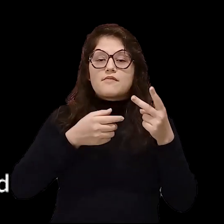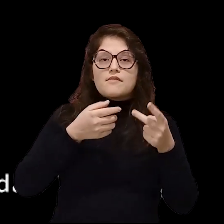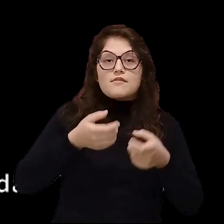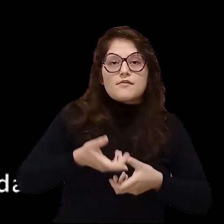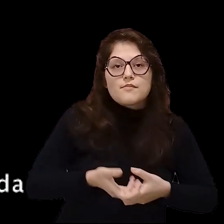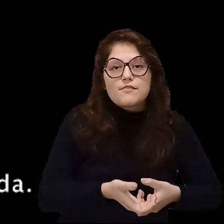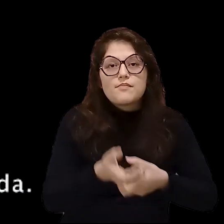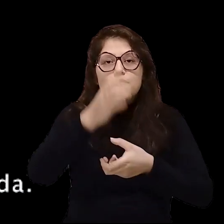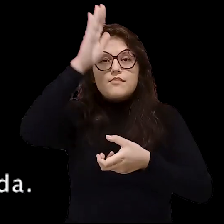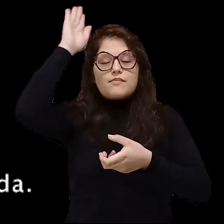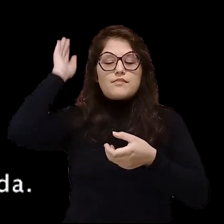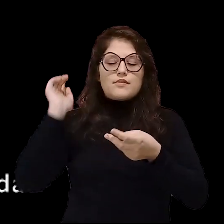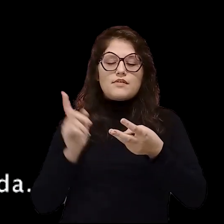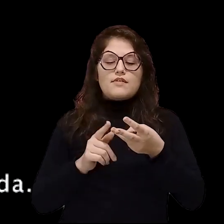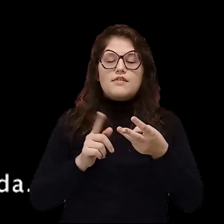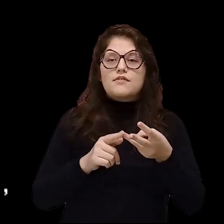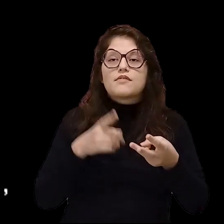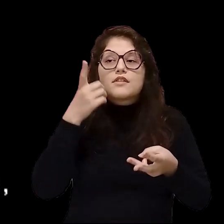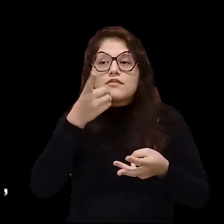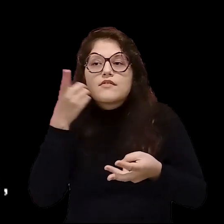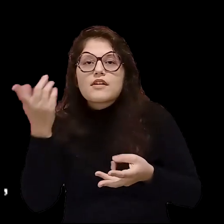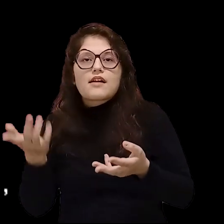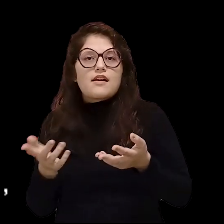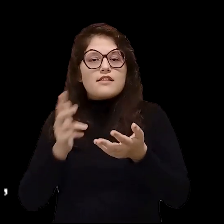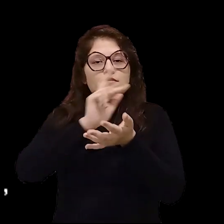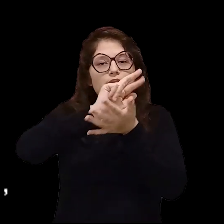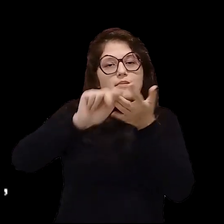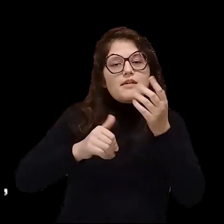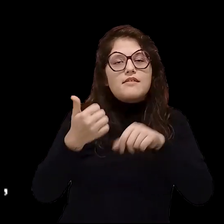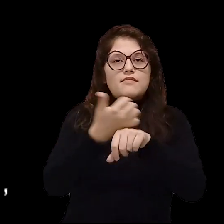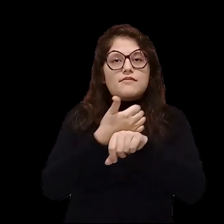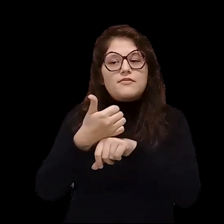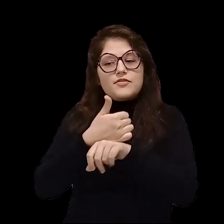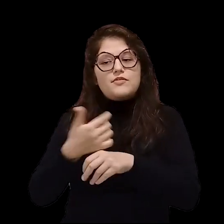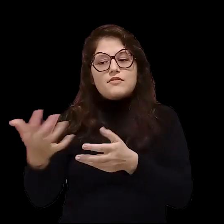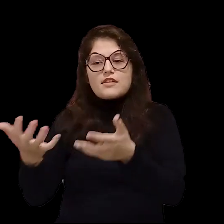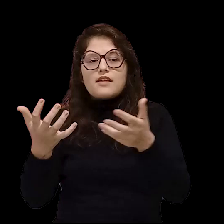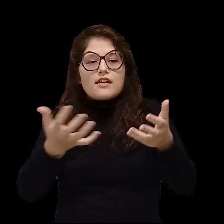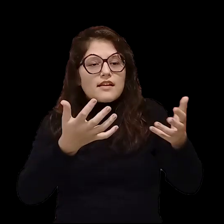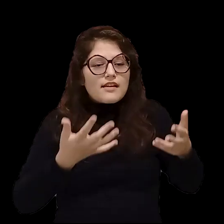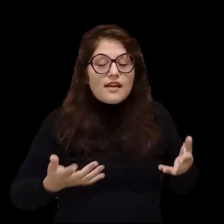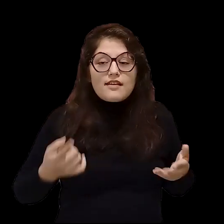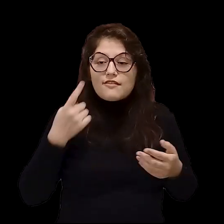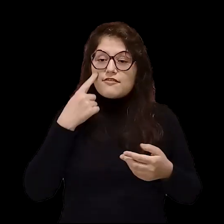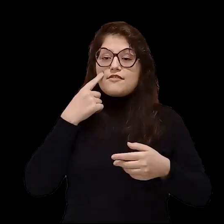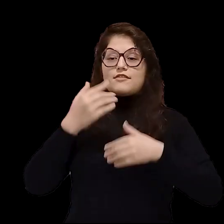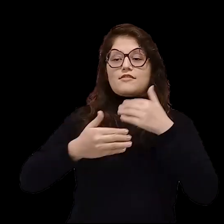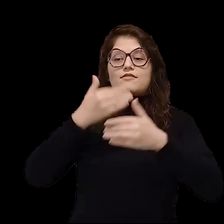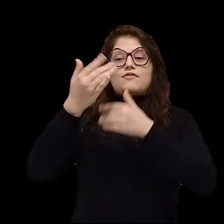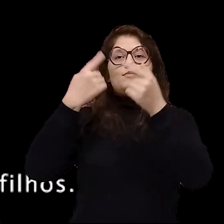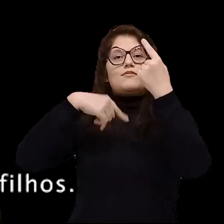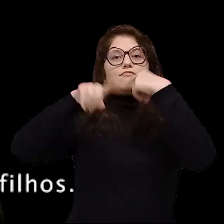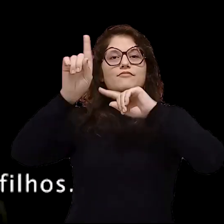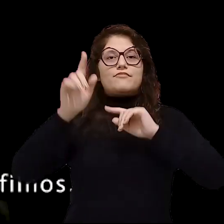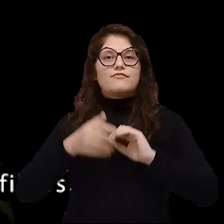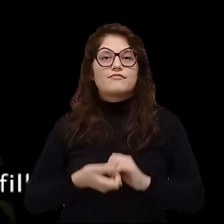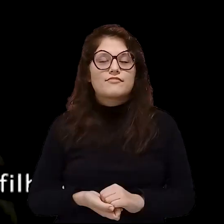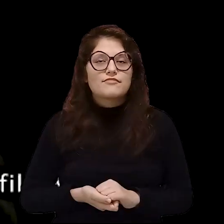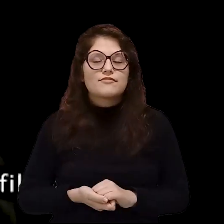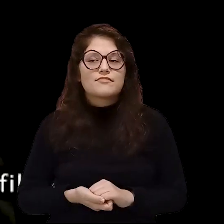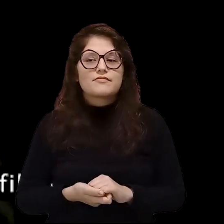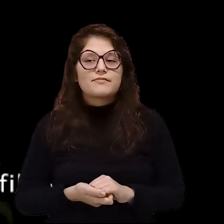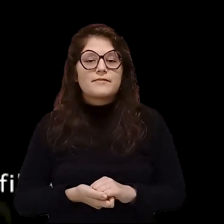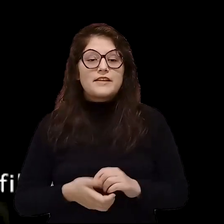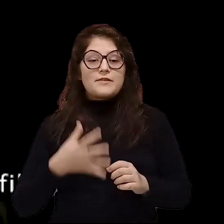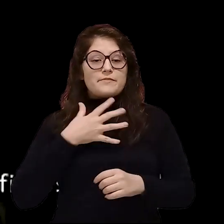of the girls says she's going to be a lawyer. They don't cry like they used to, and they don't fight like they did. That's all I